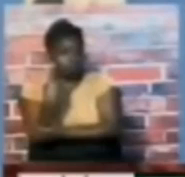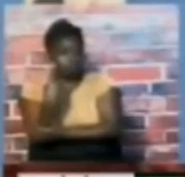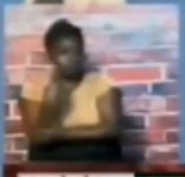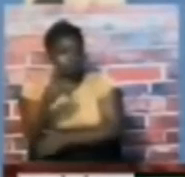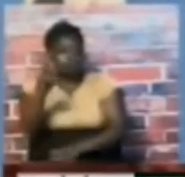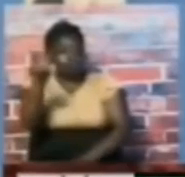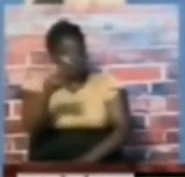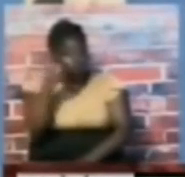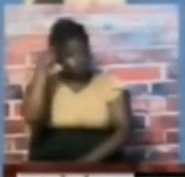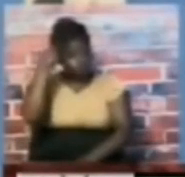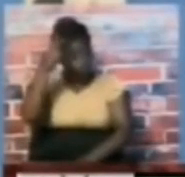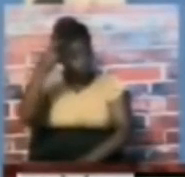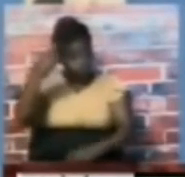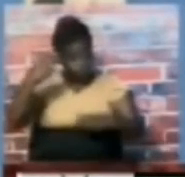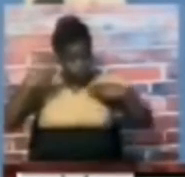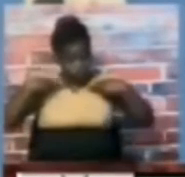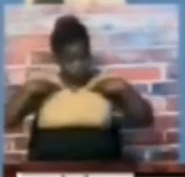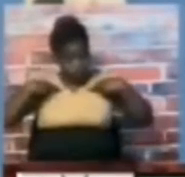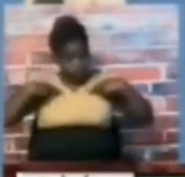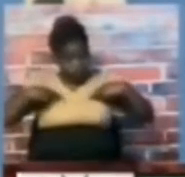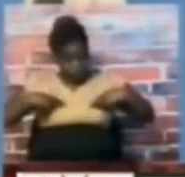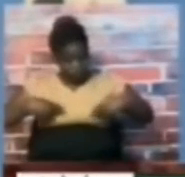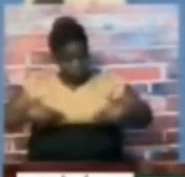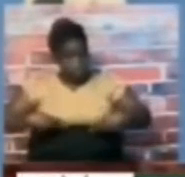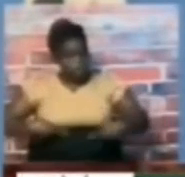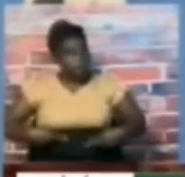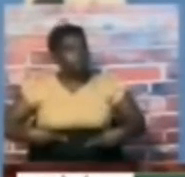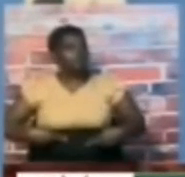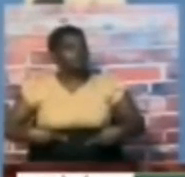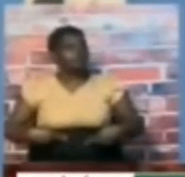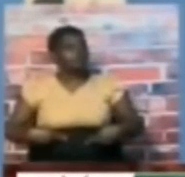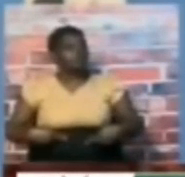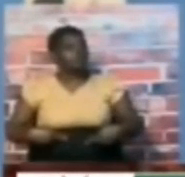both for your health when you are cycling, it's good,